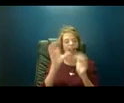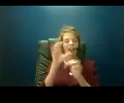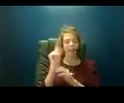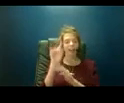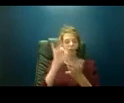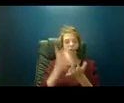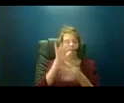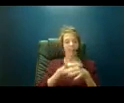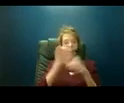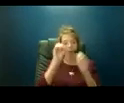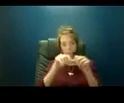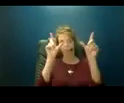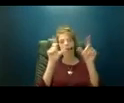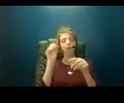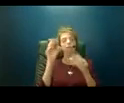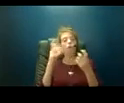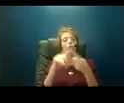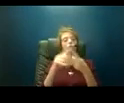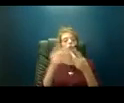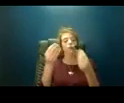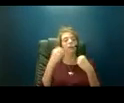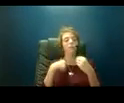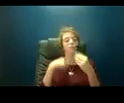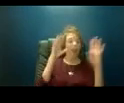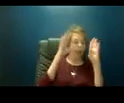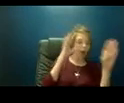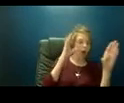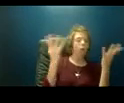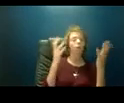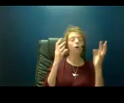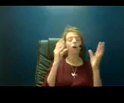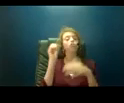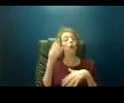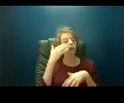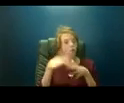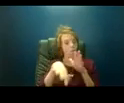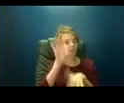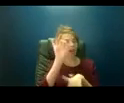that, you can pop it out. If you want to give me a quick hello so I know that you found that chat.